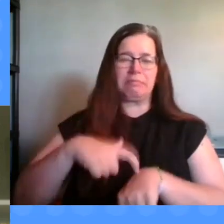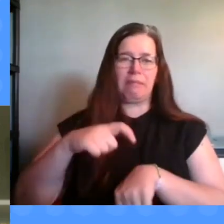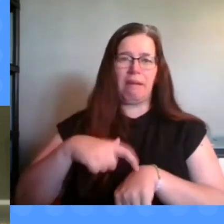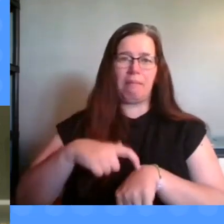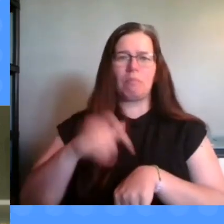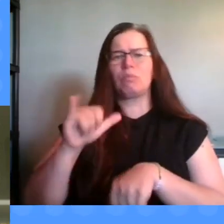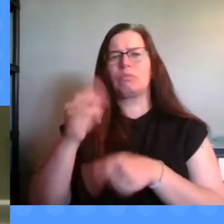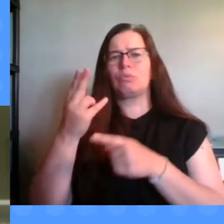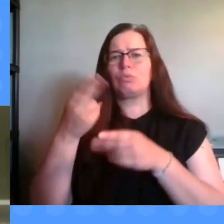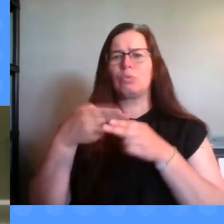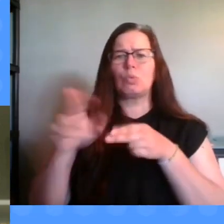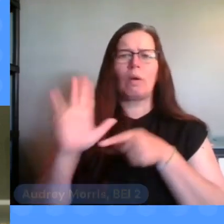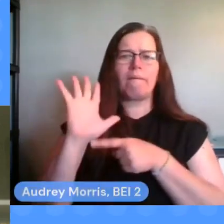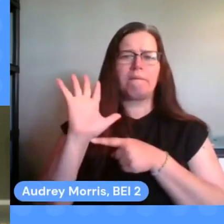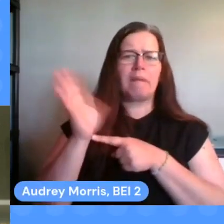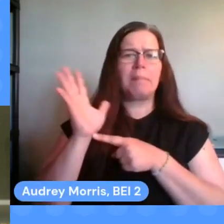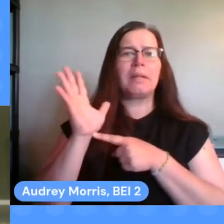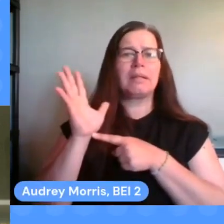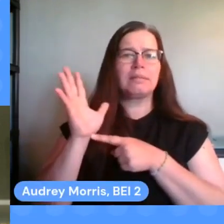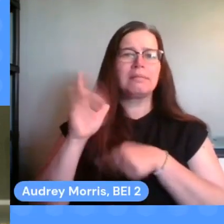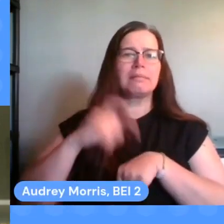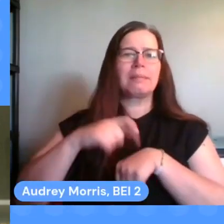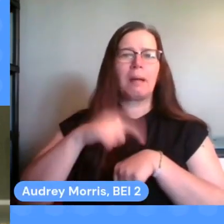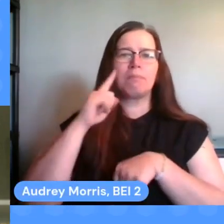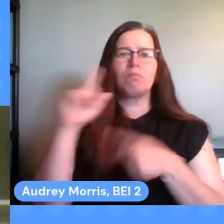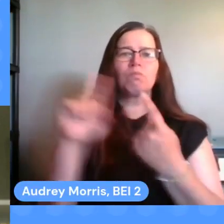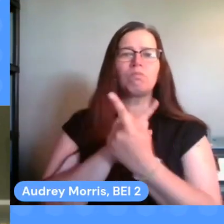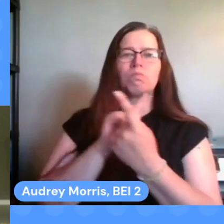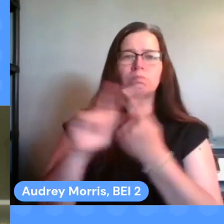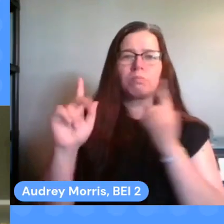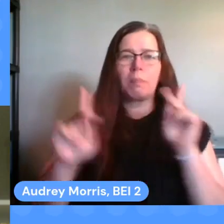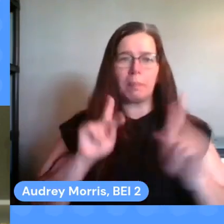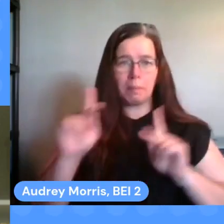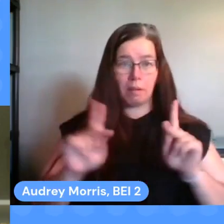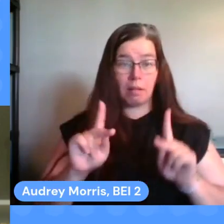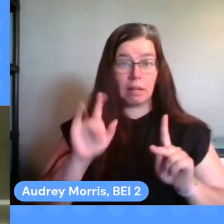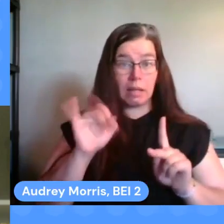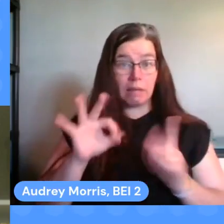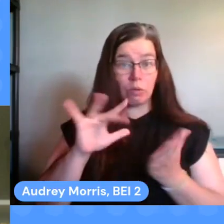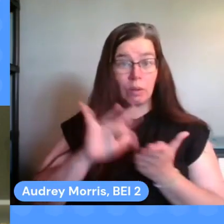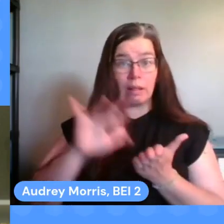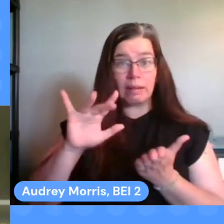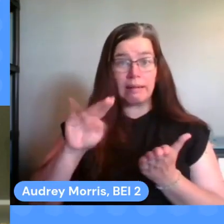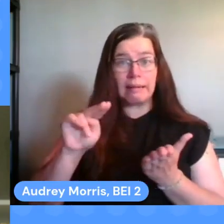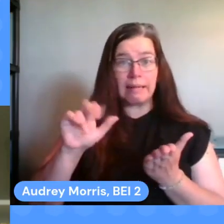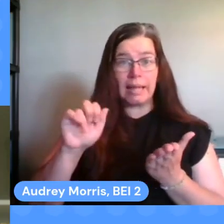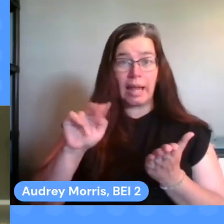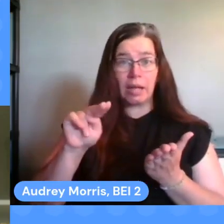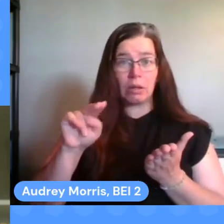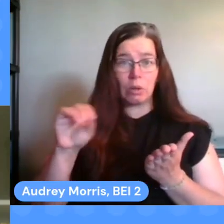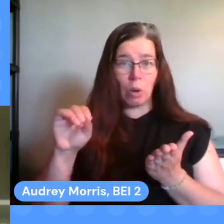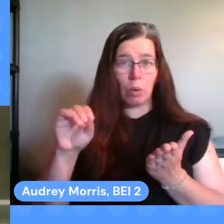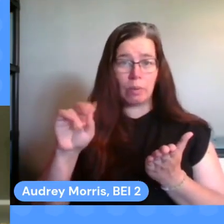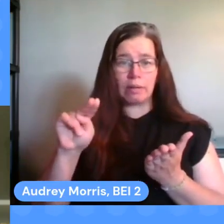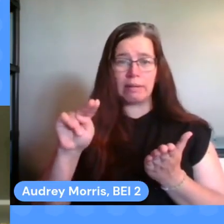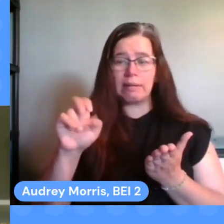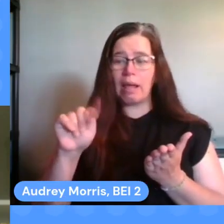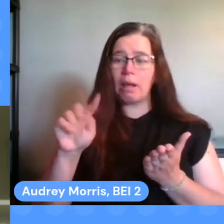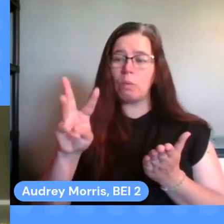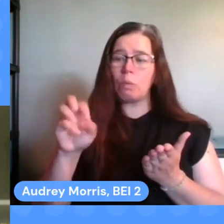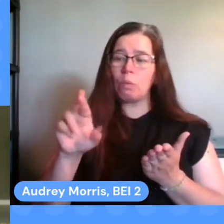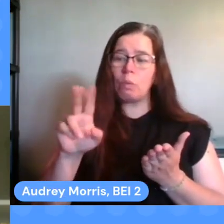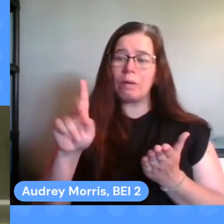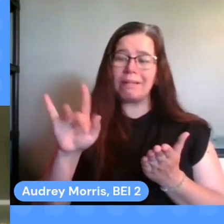or less chances to connect with other attendees. If you click nano networking, you get paired with another attendee